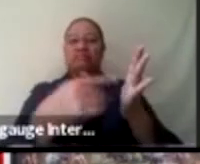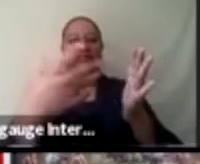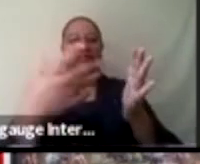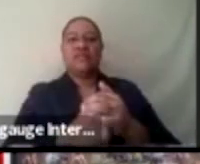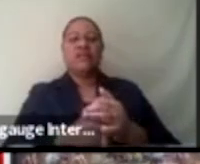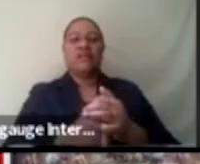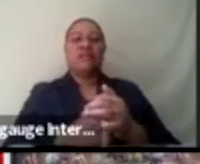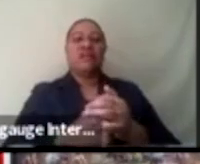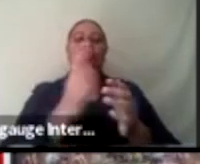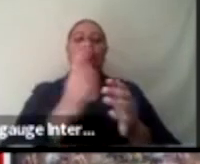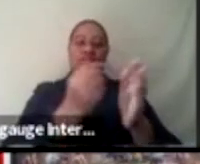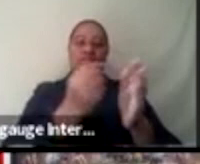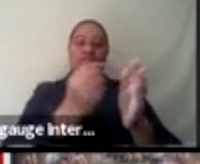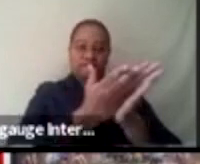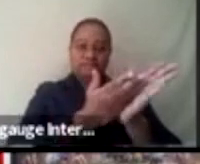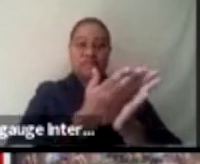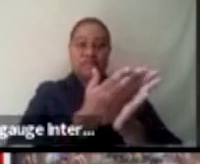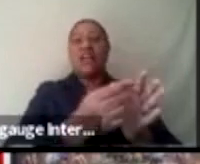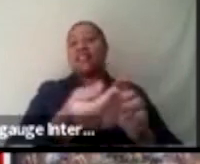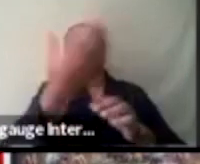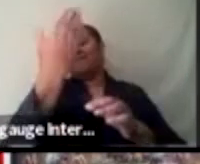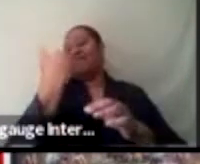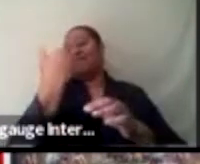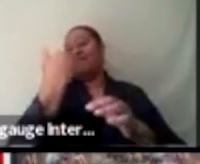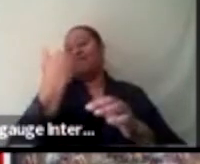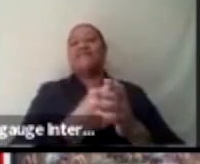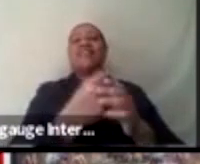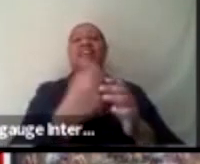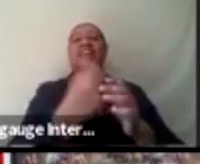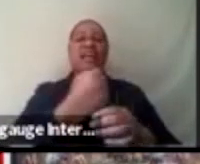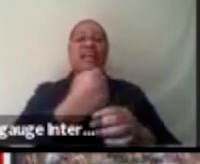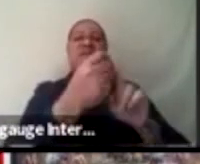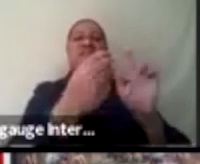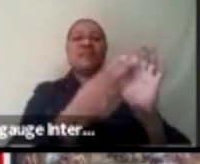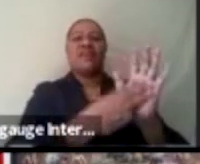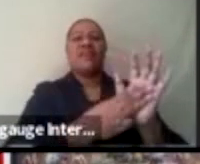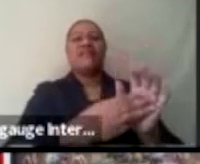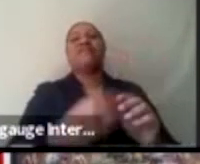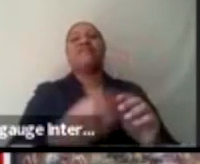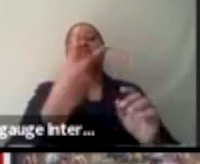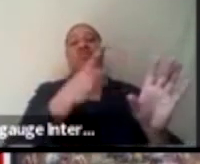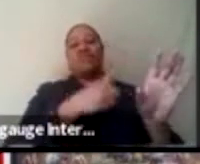to Samoa and the Blue Pacific region over the last 2 decades.